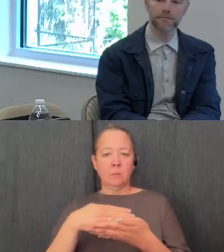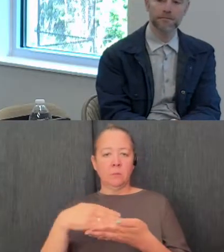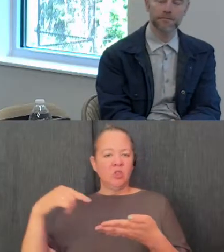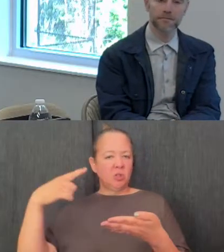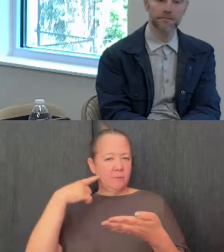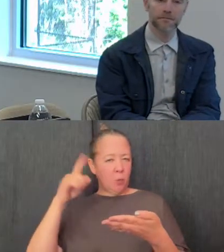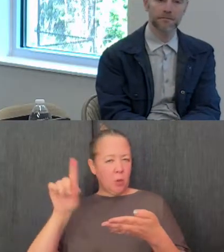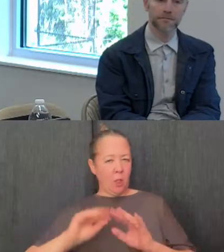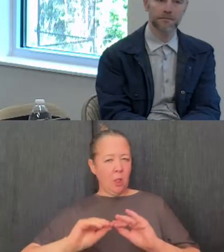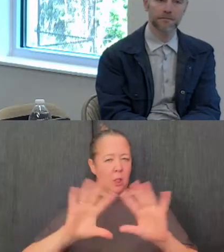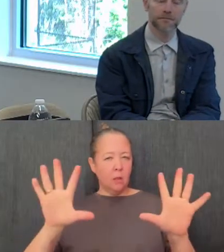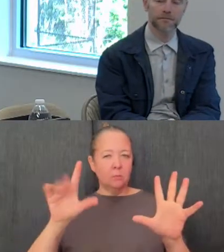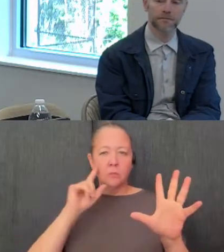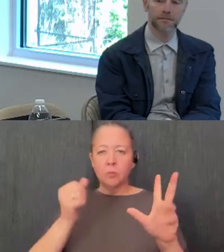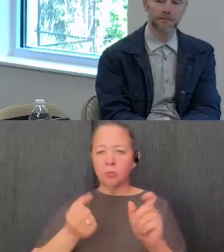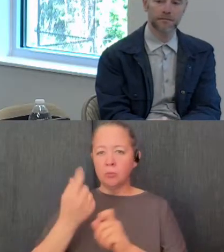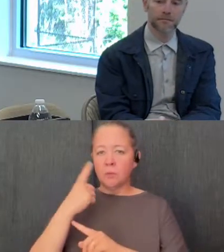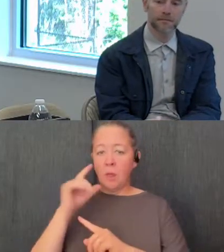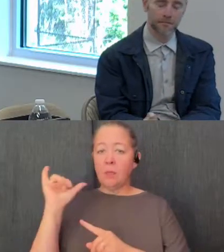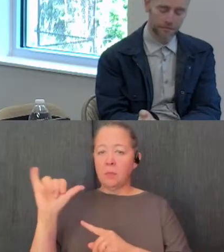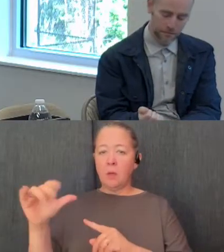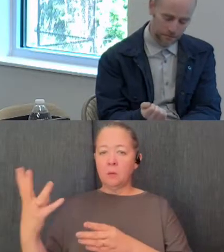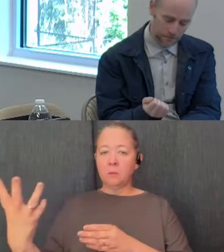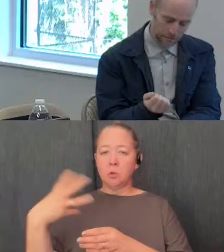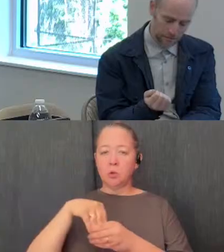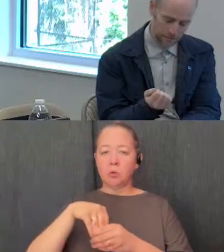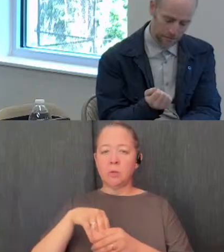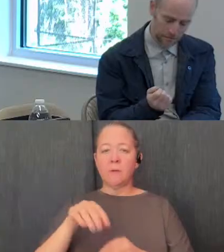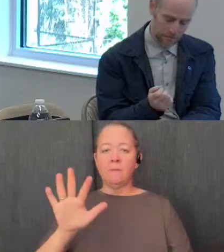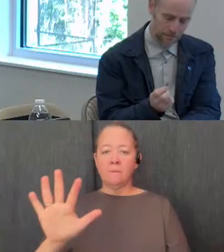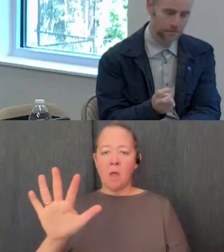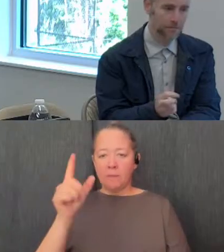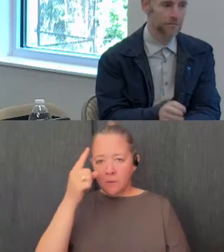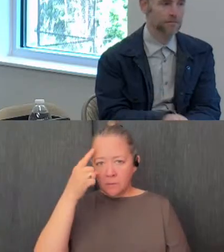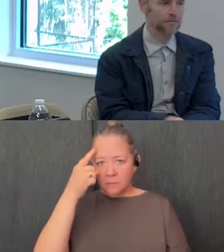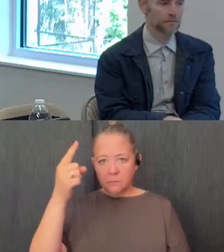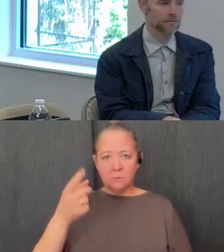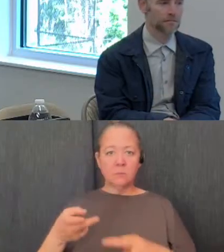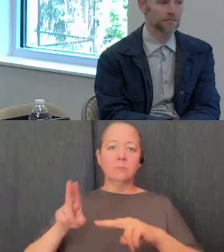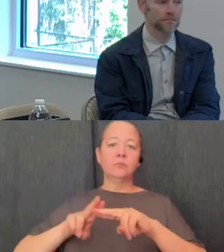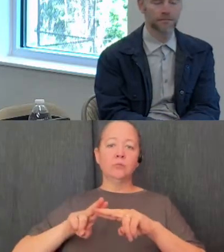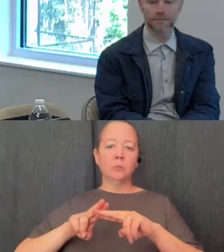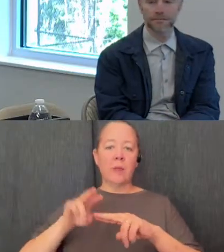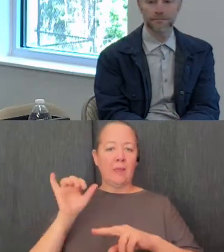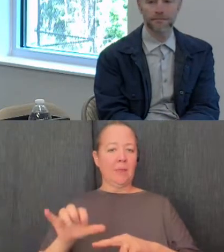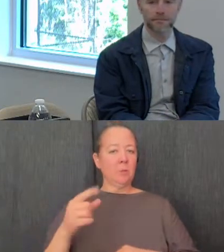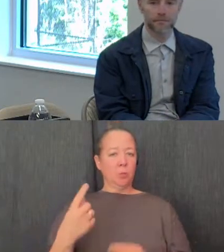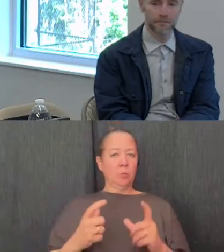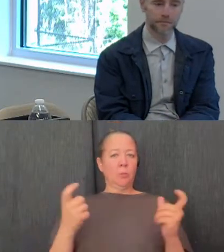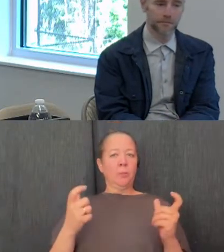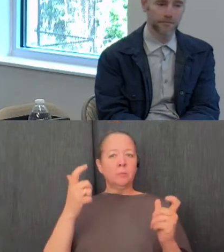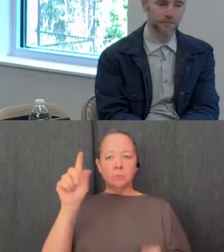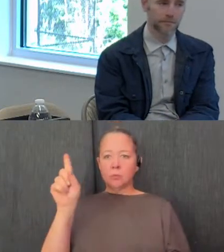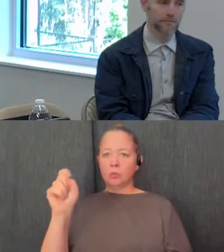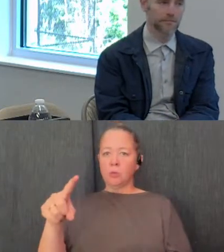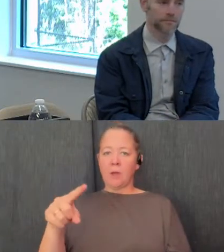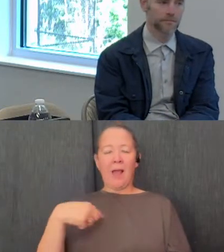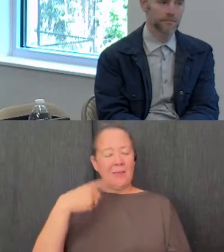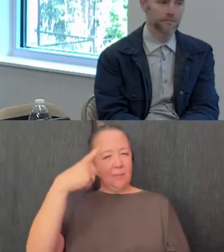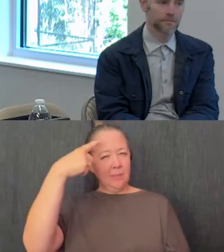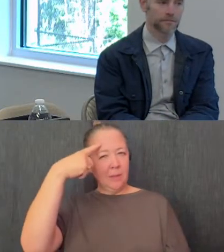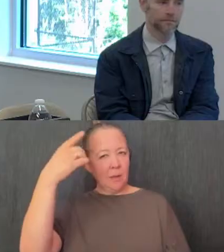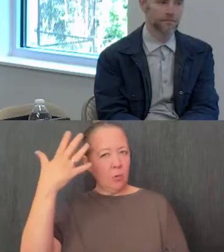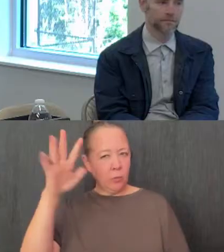everybody, does include the 5-cent increase. That's a big question. I think I know the answer.